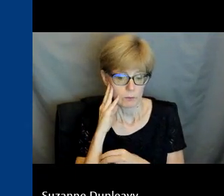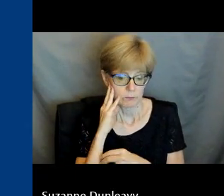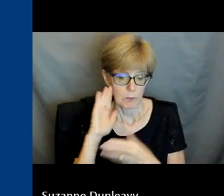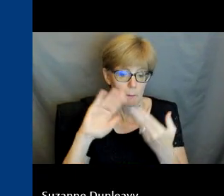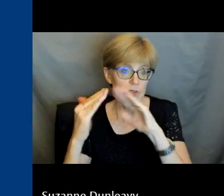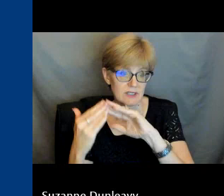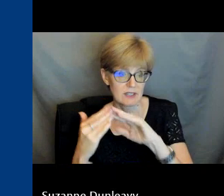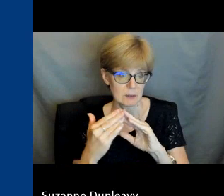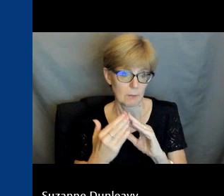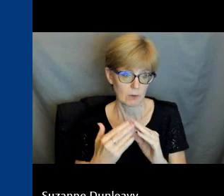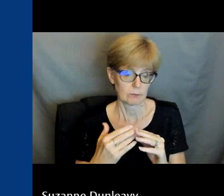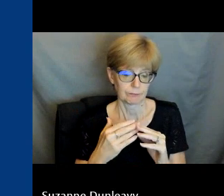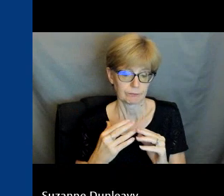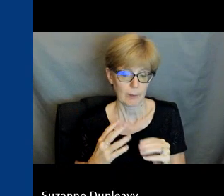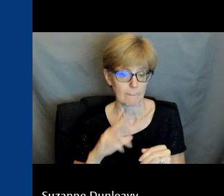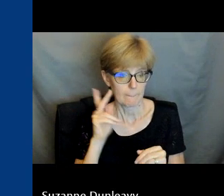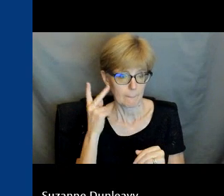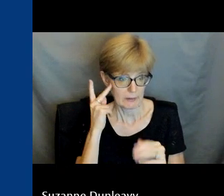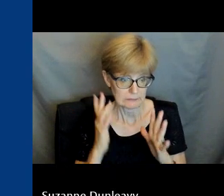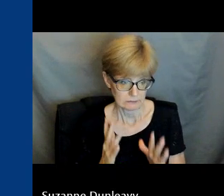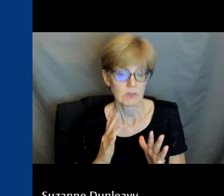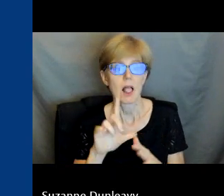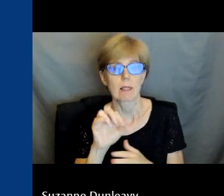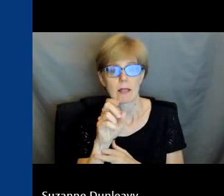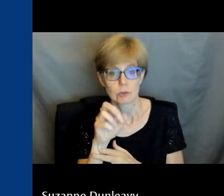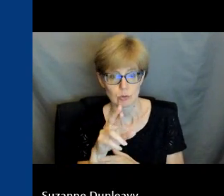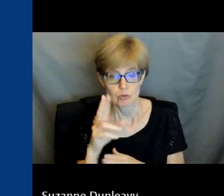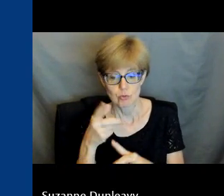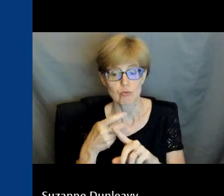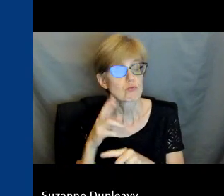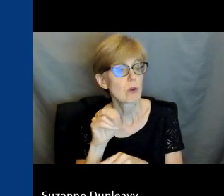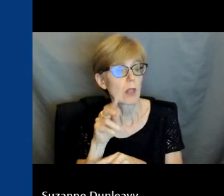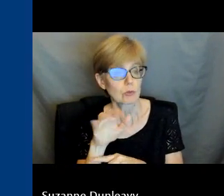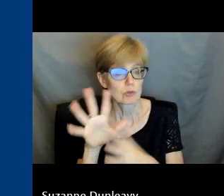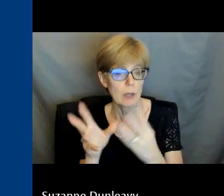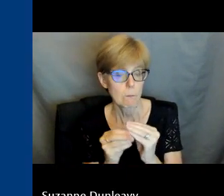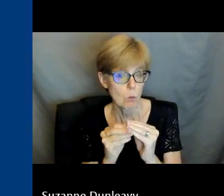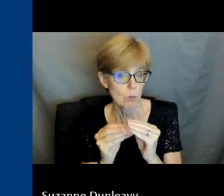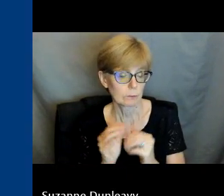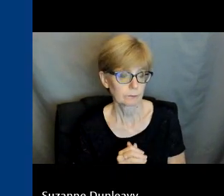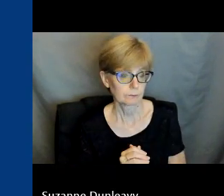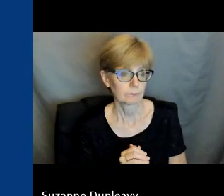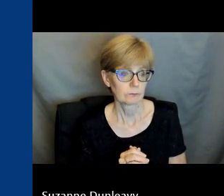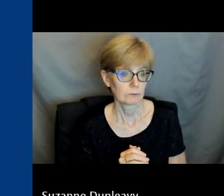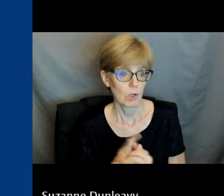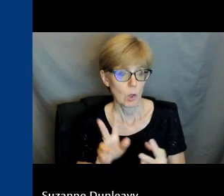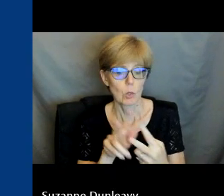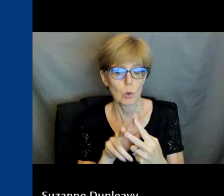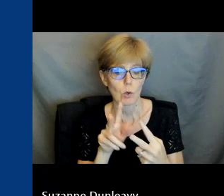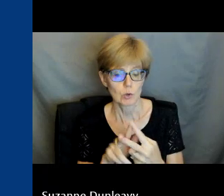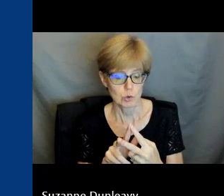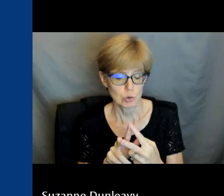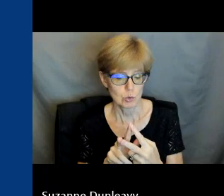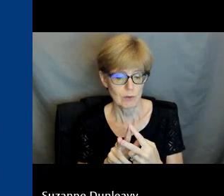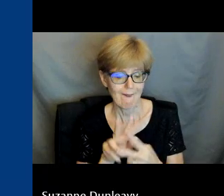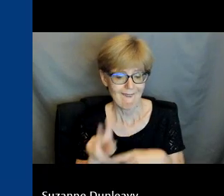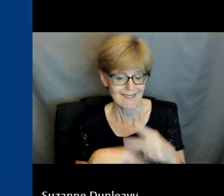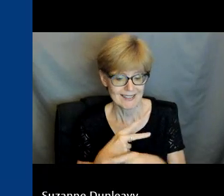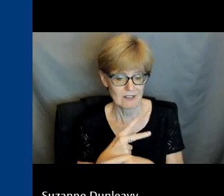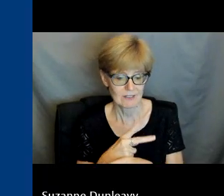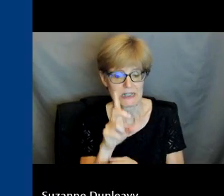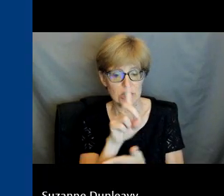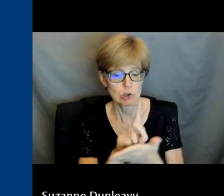officials, lenders, realtors, and more. There are two primary discrimination theories or types of discrimination that I'm going